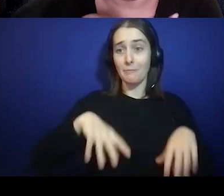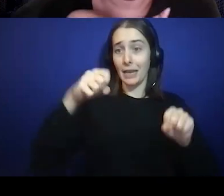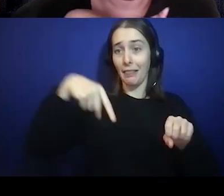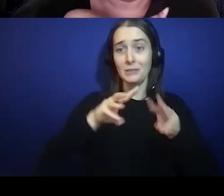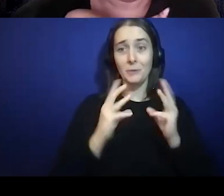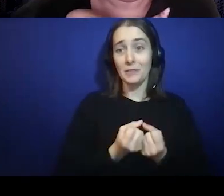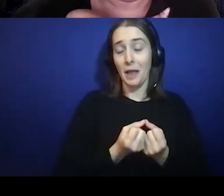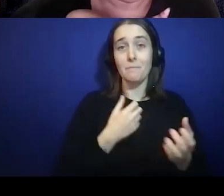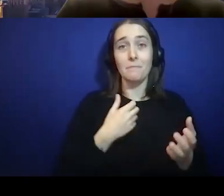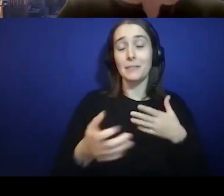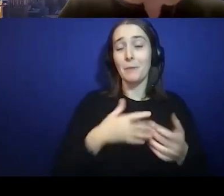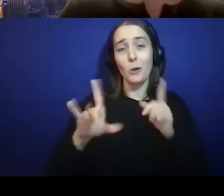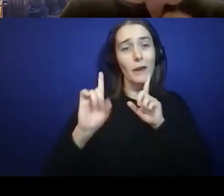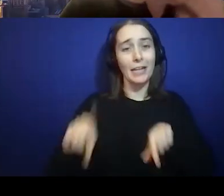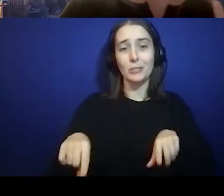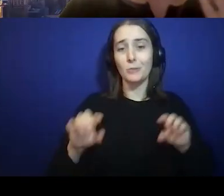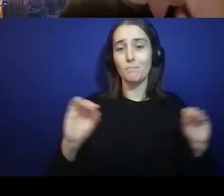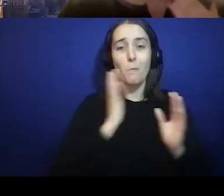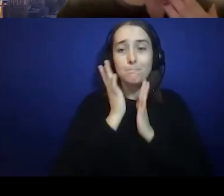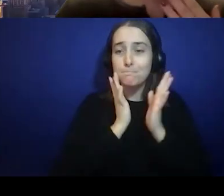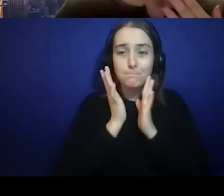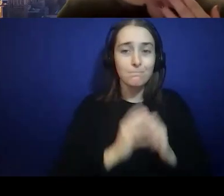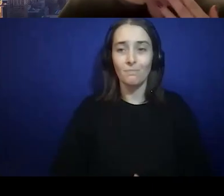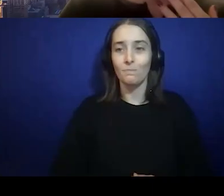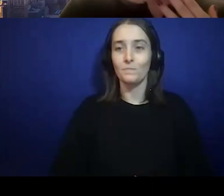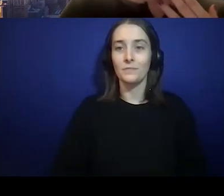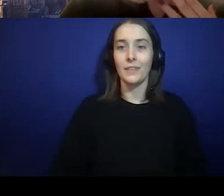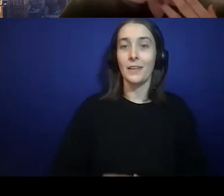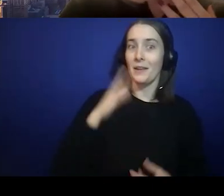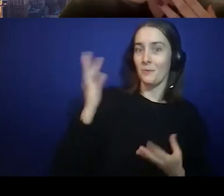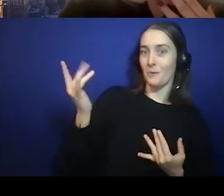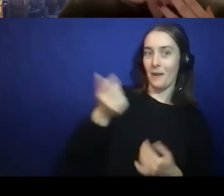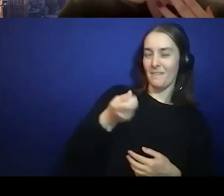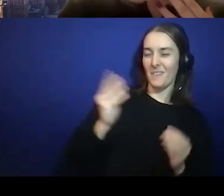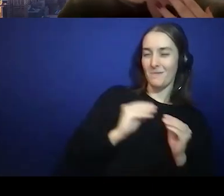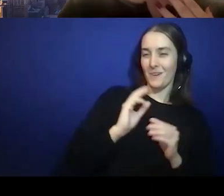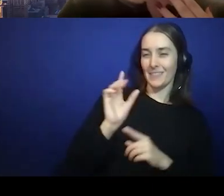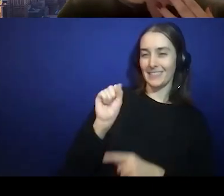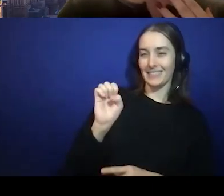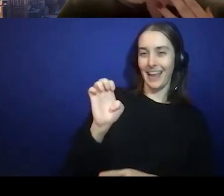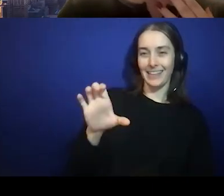shame. All right, so we'll give it a few more seconds.